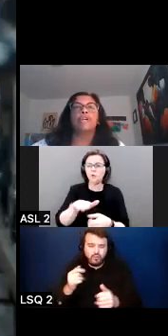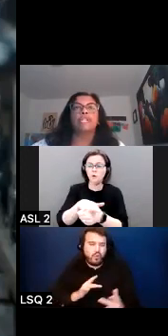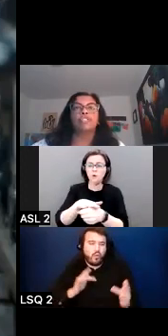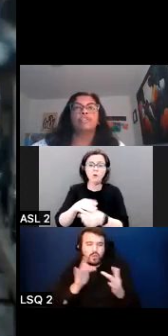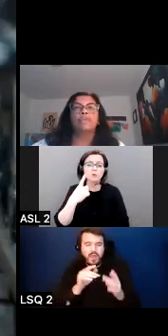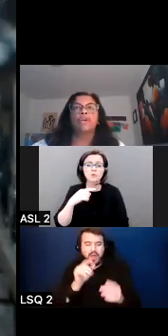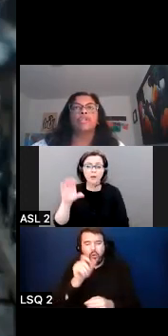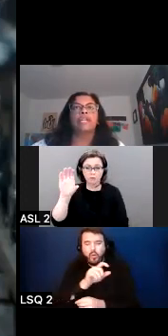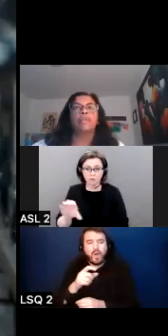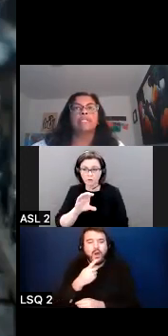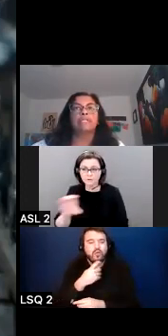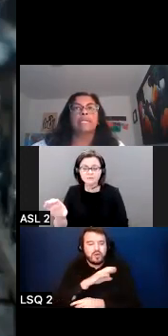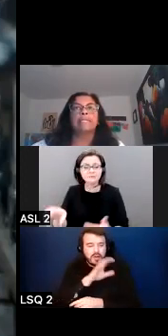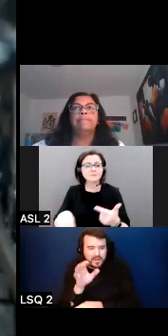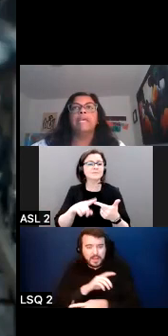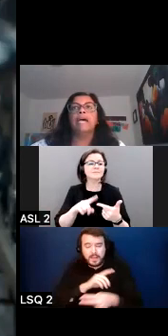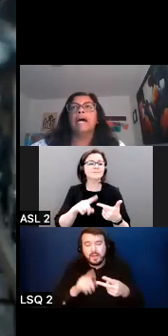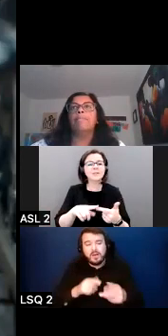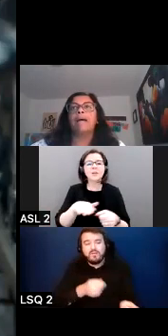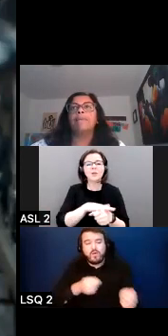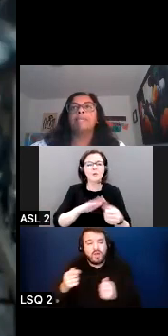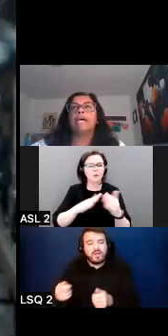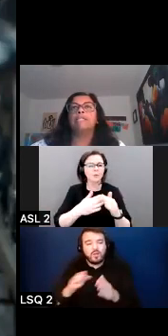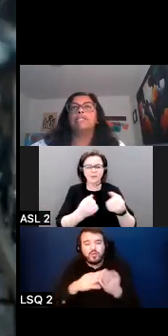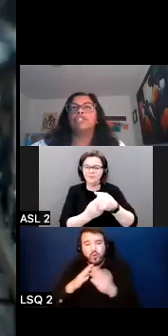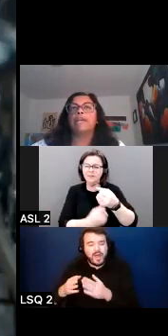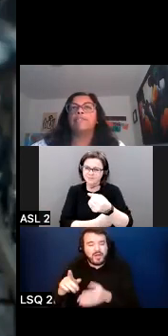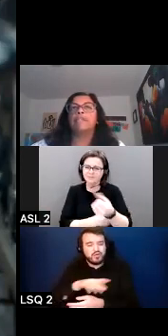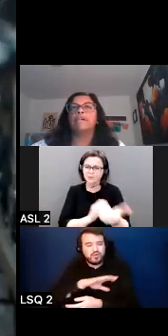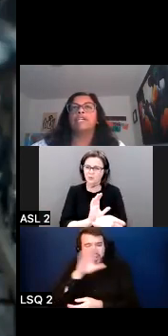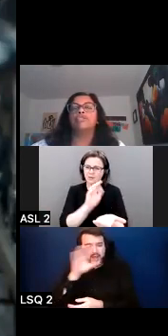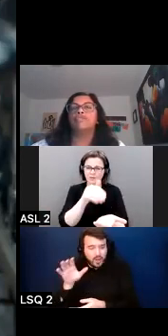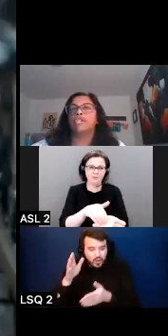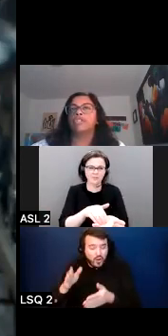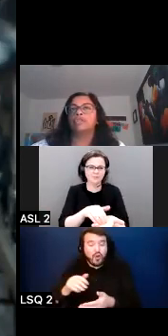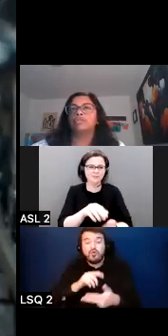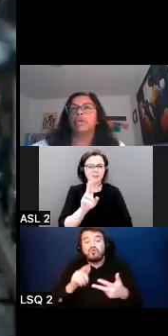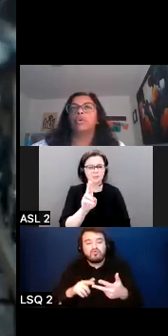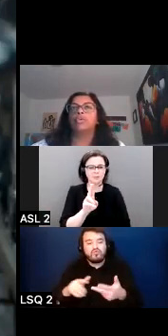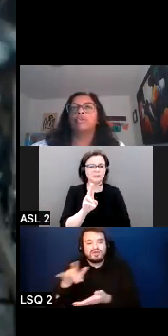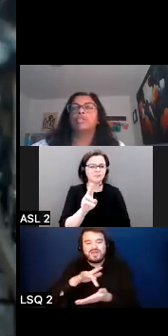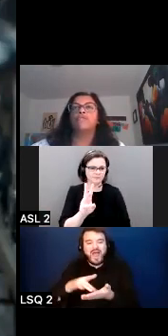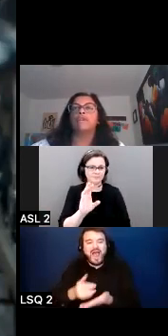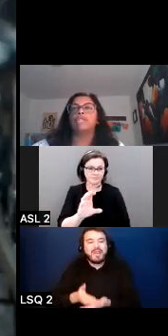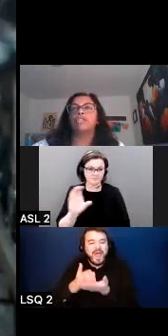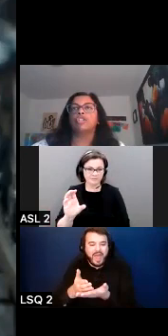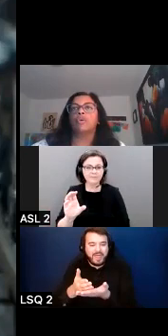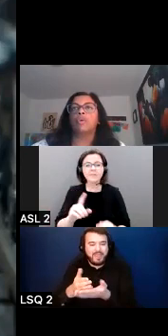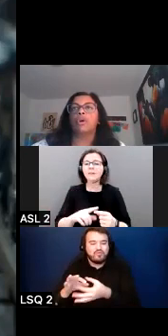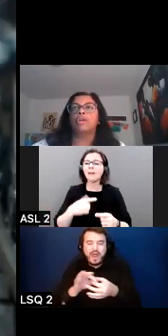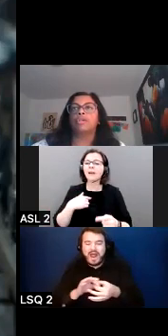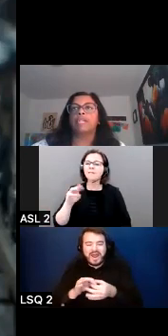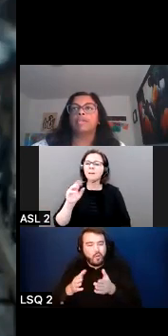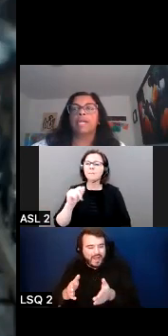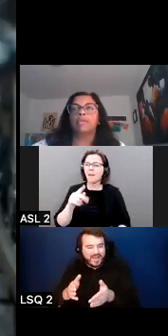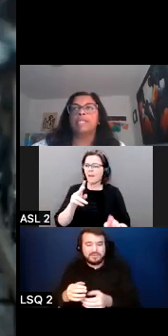community foundation, or United Way Centraide. A map has been added to the chat that can guide you to find your local community foundation